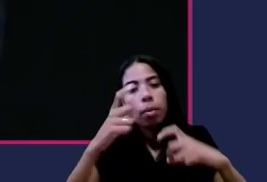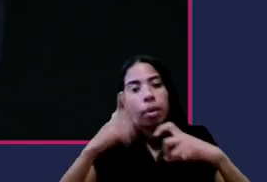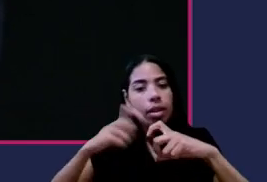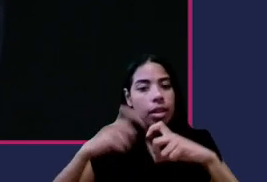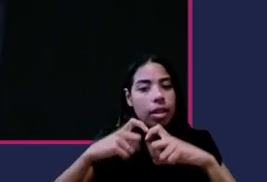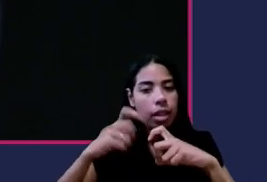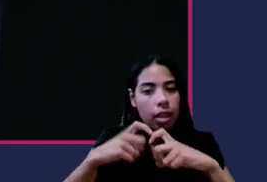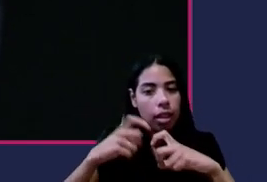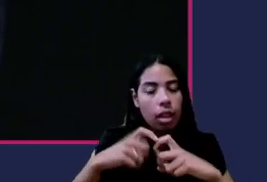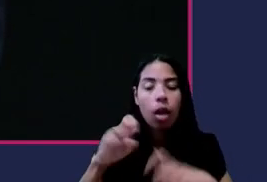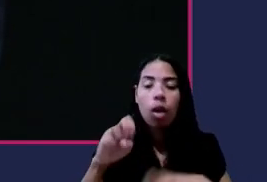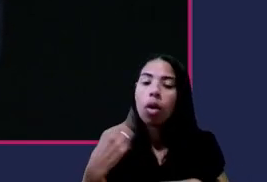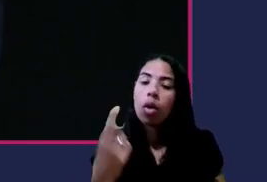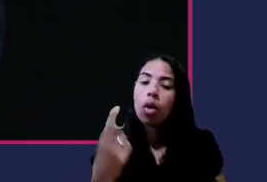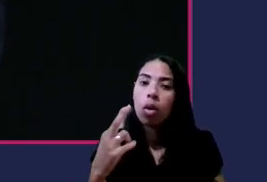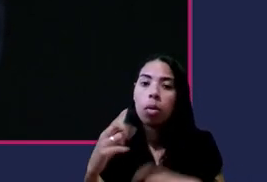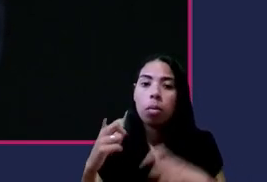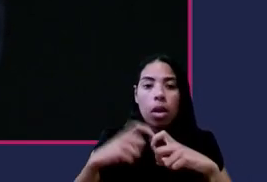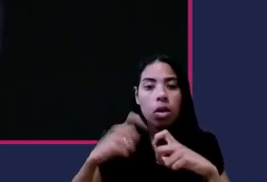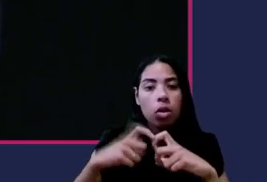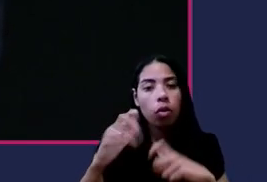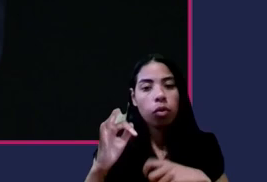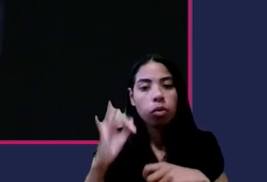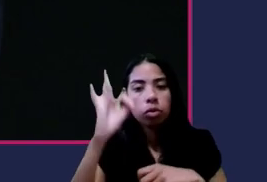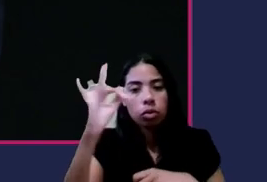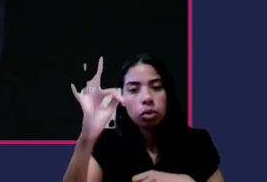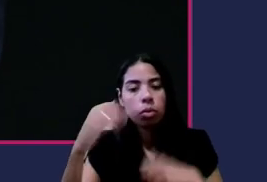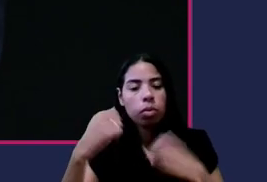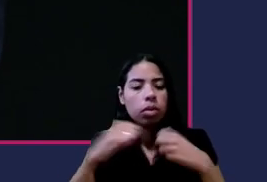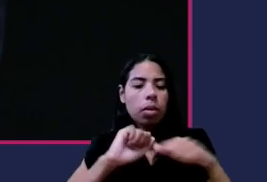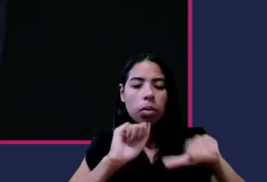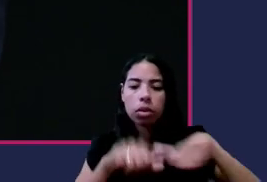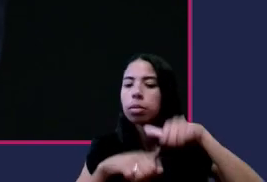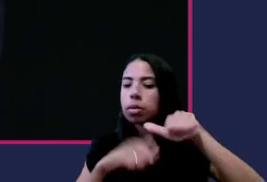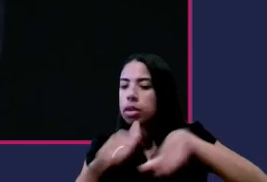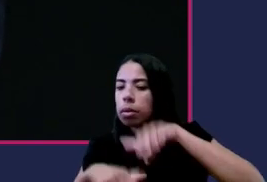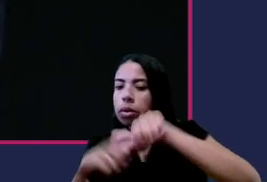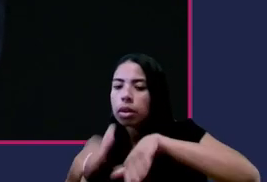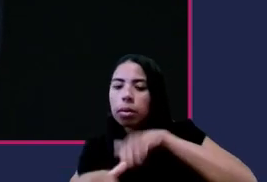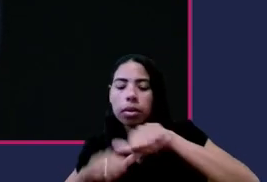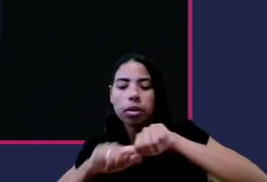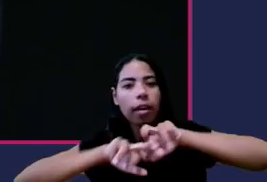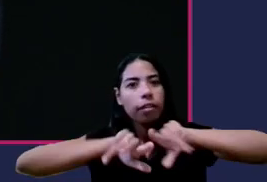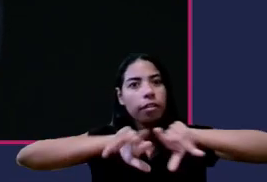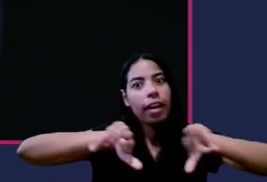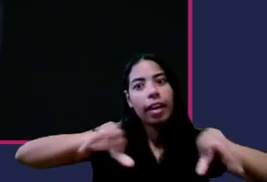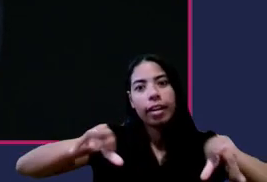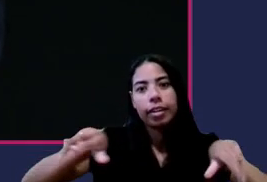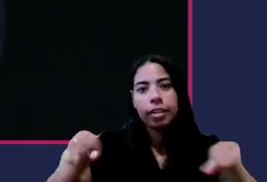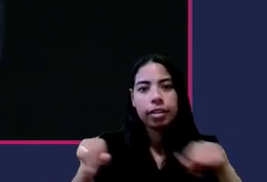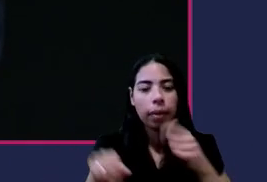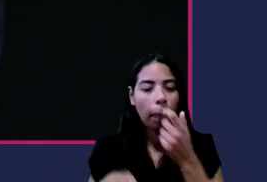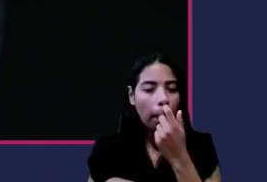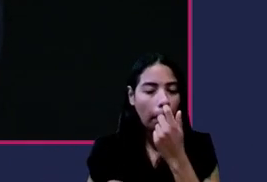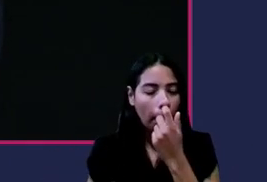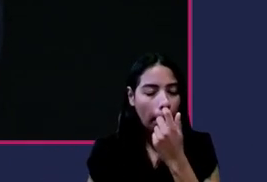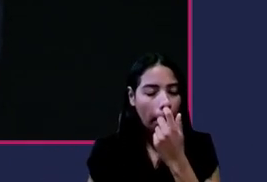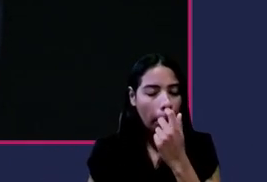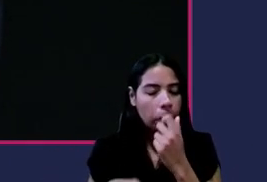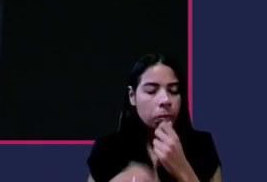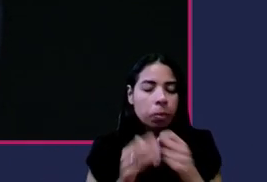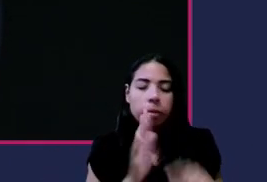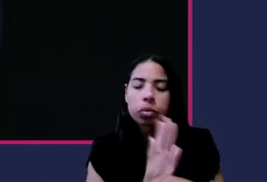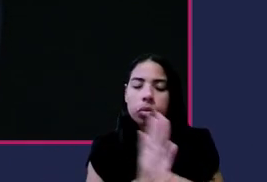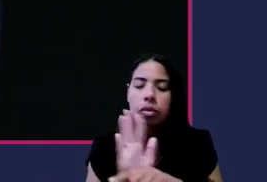pungent response. It's important to know that current medicine and the medicine of the future will require